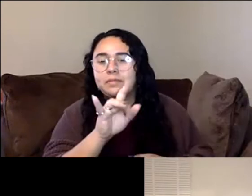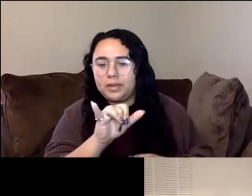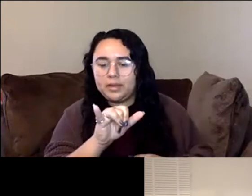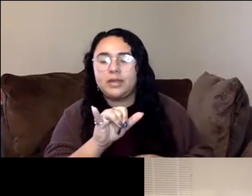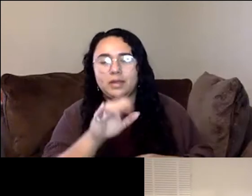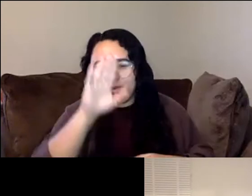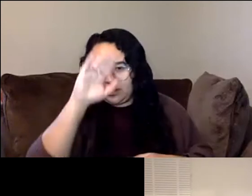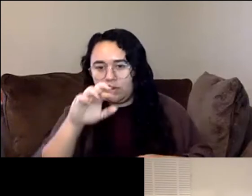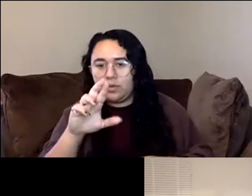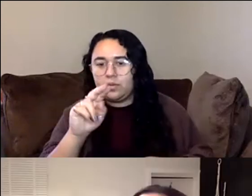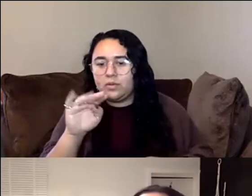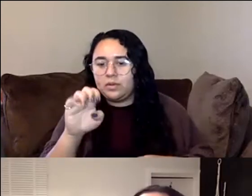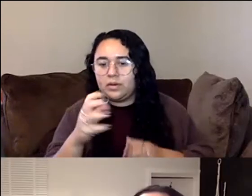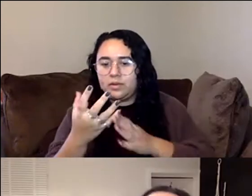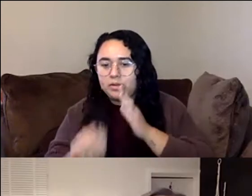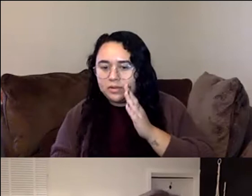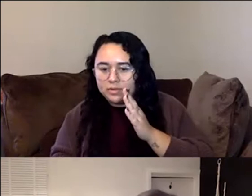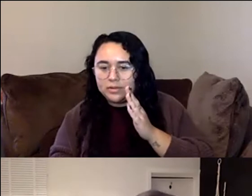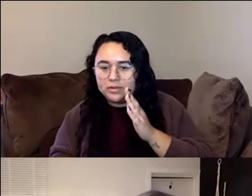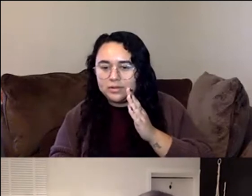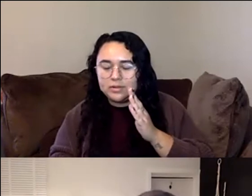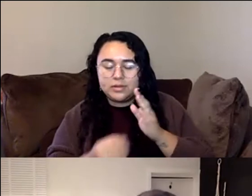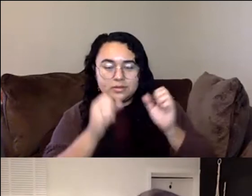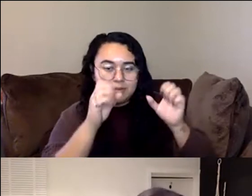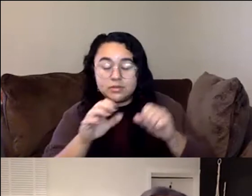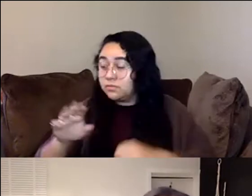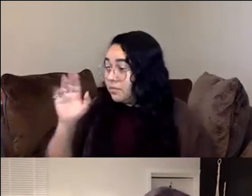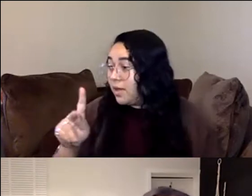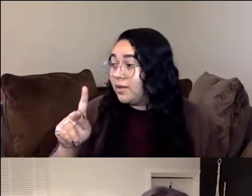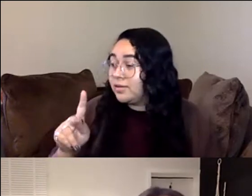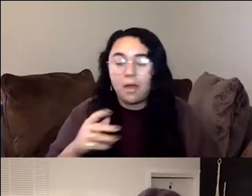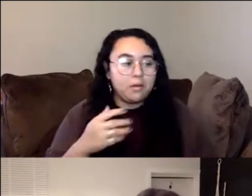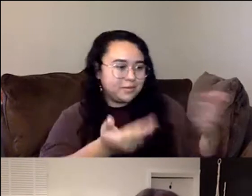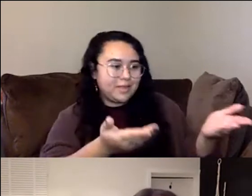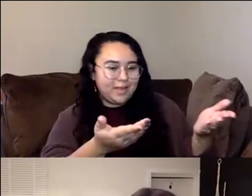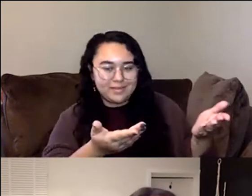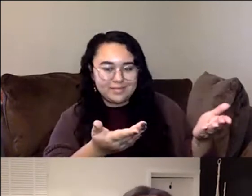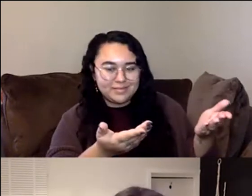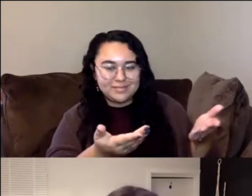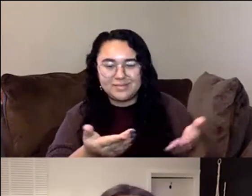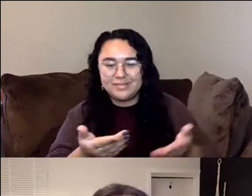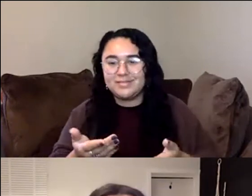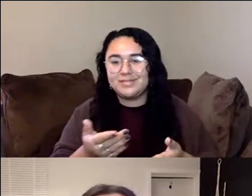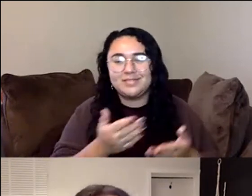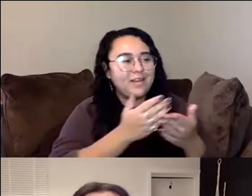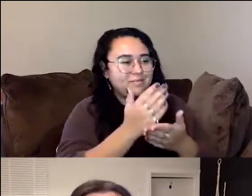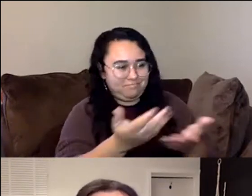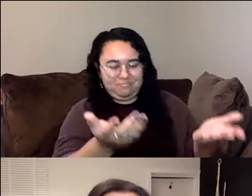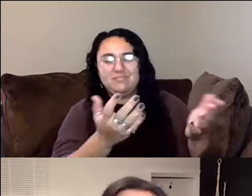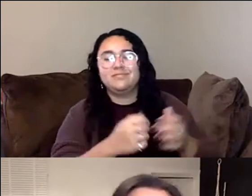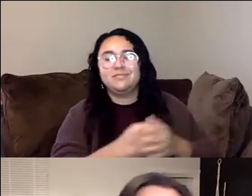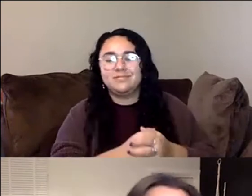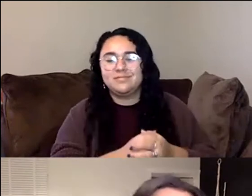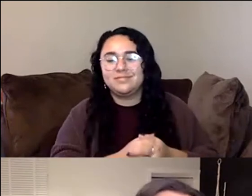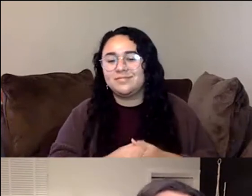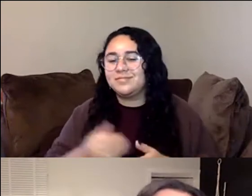us. I'm back. Oh, there you are. All right. Tells us all. All right. Well, thank